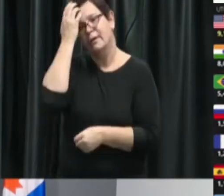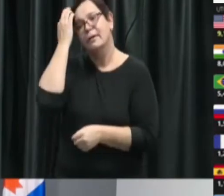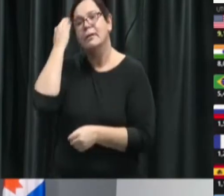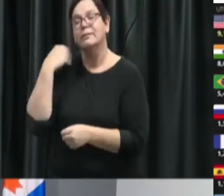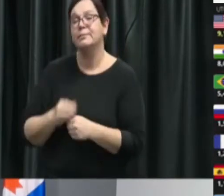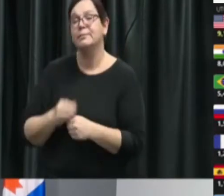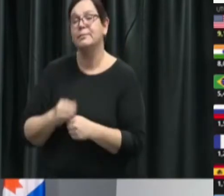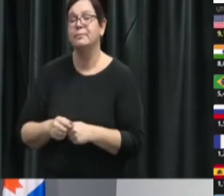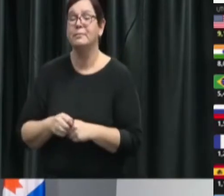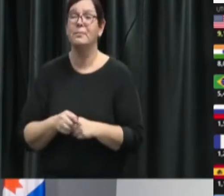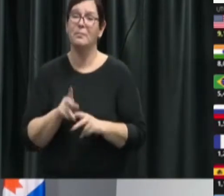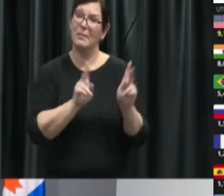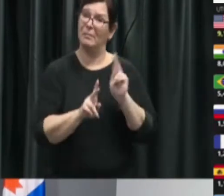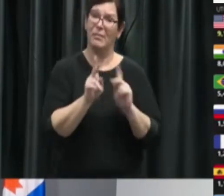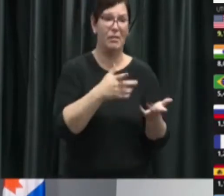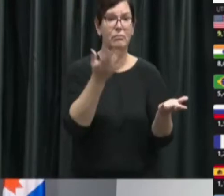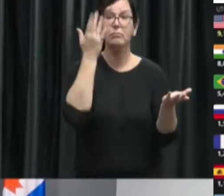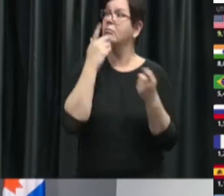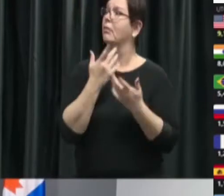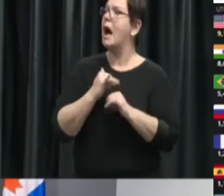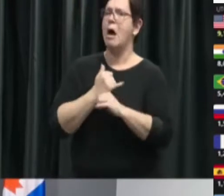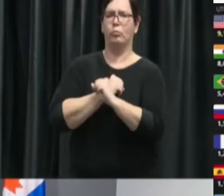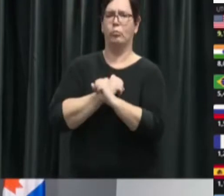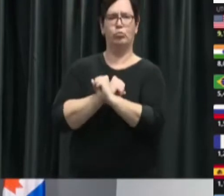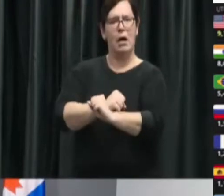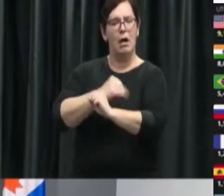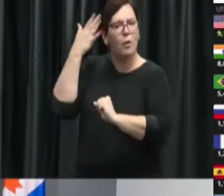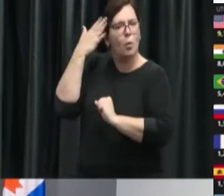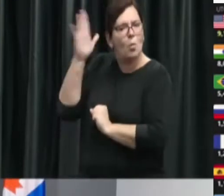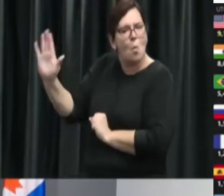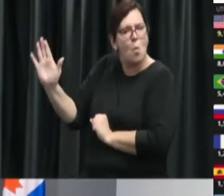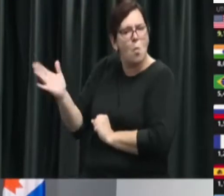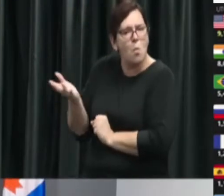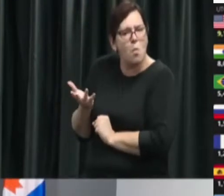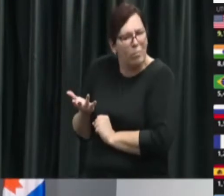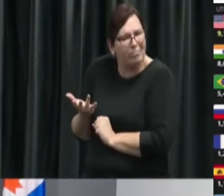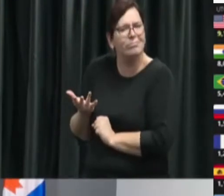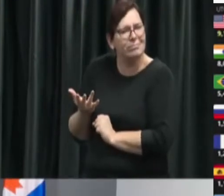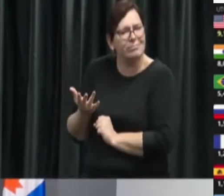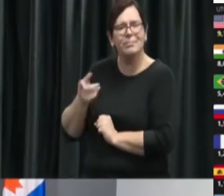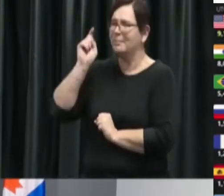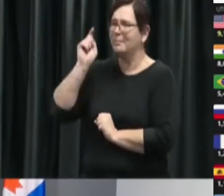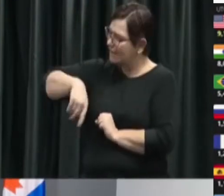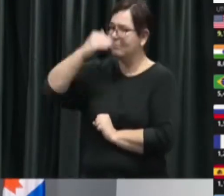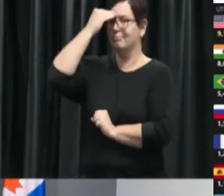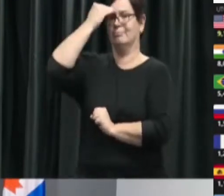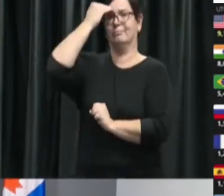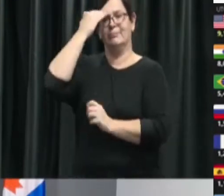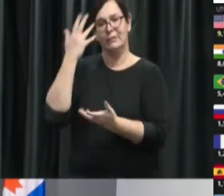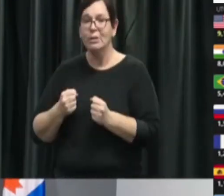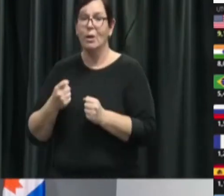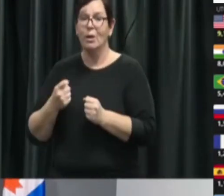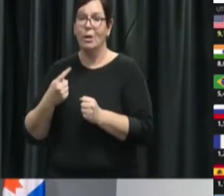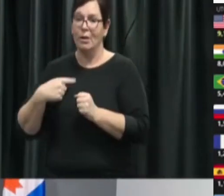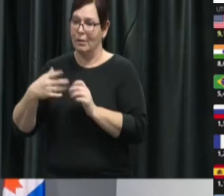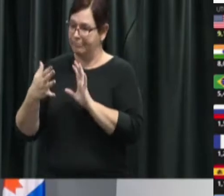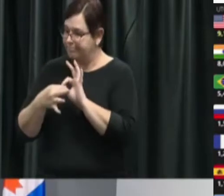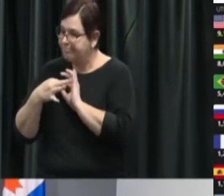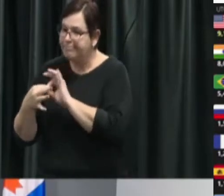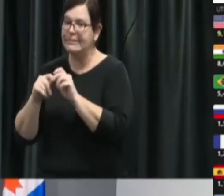without knowing what to do. The outreach team delivers presentations about COVID-19 to groups